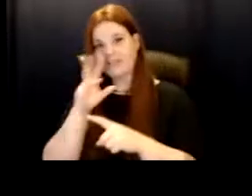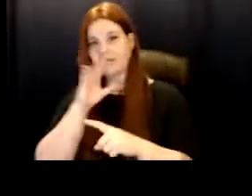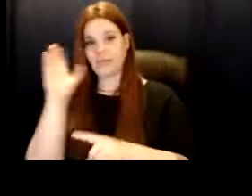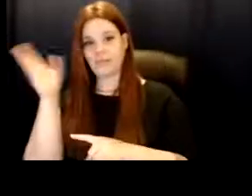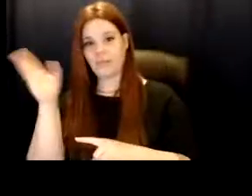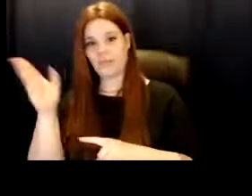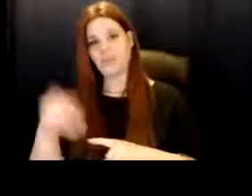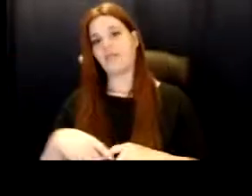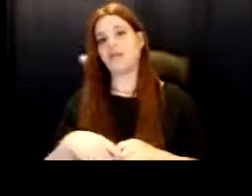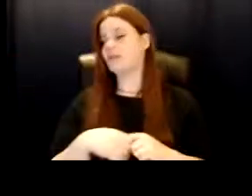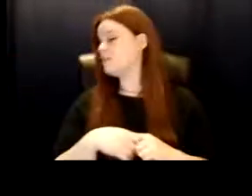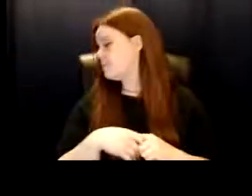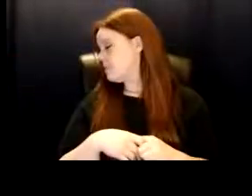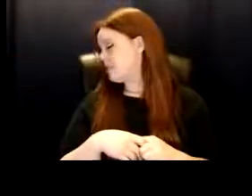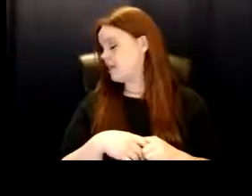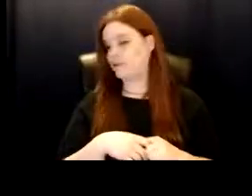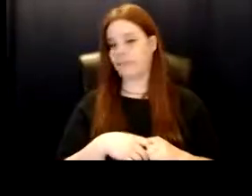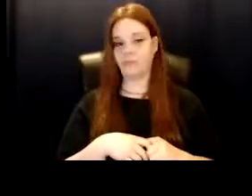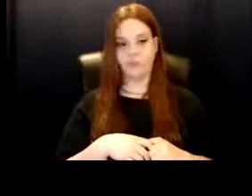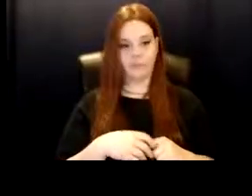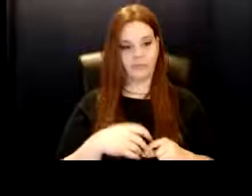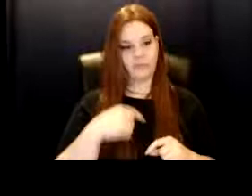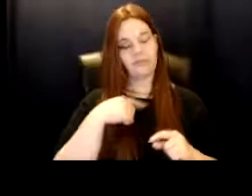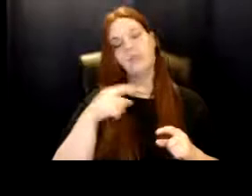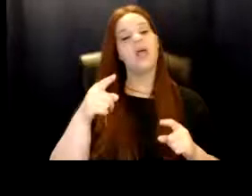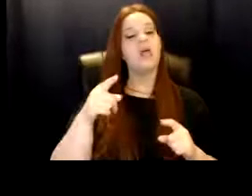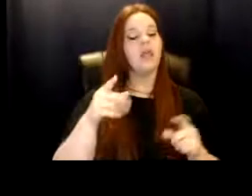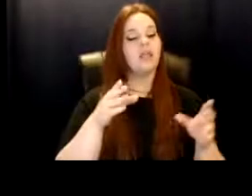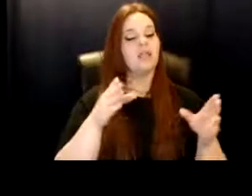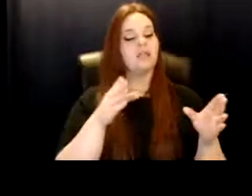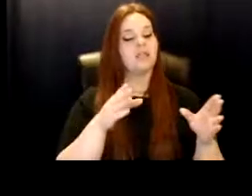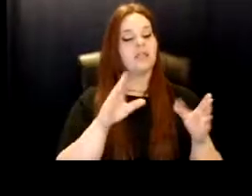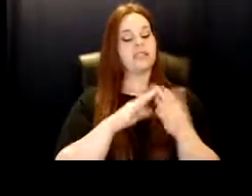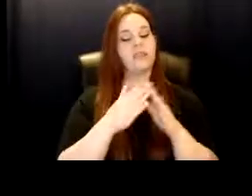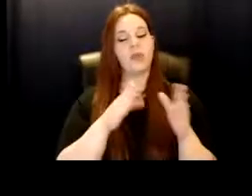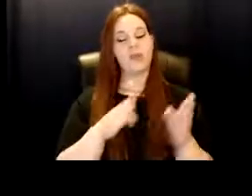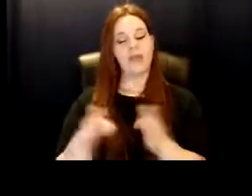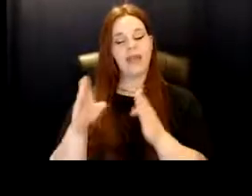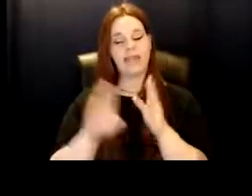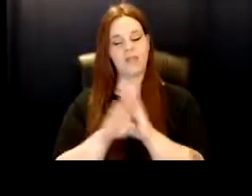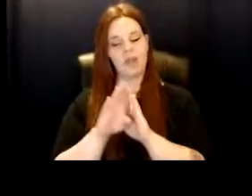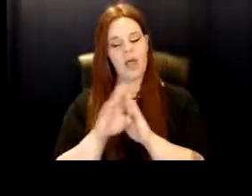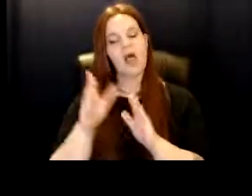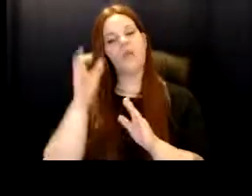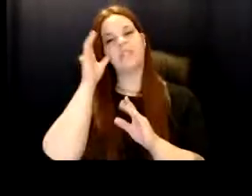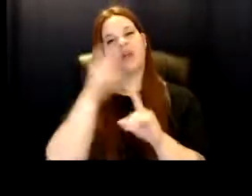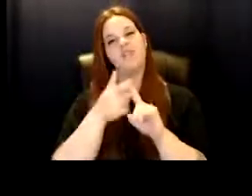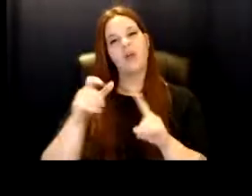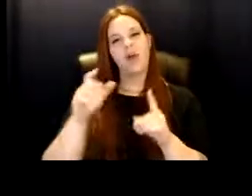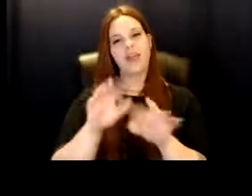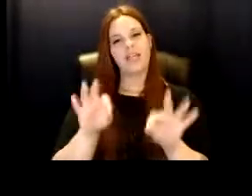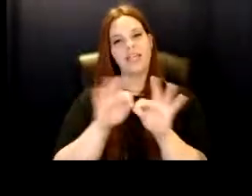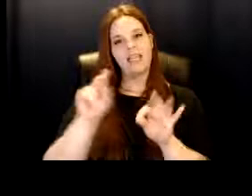Well, with that, let's begin the day. Today's theme is community development and planning. And first, we'll hear from our keynote speaker, Sachin